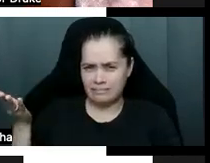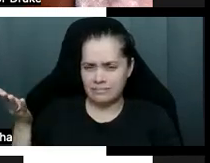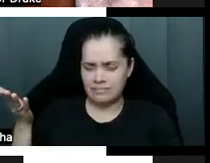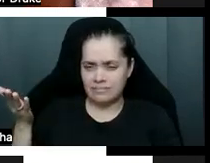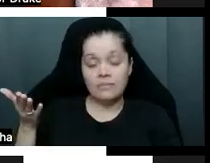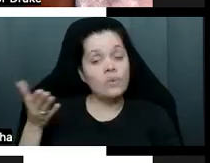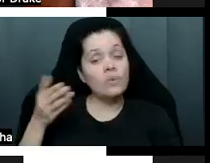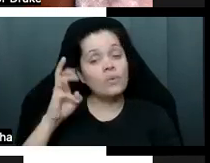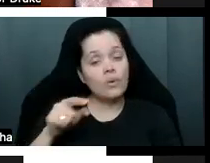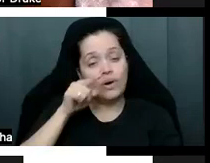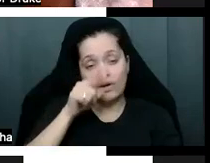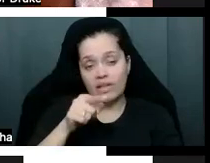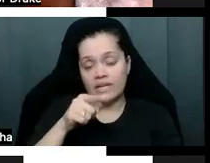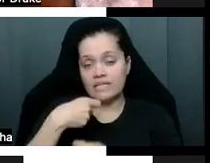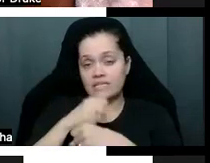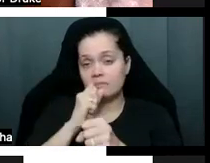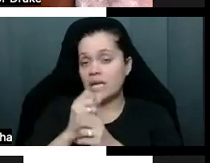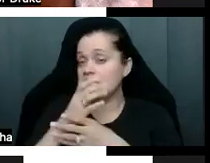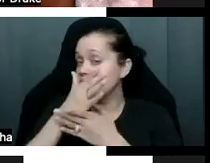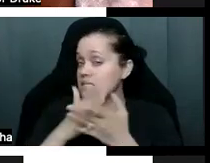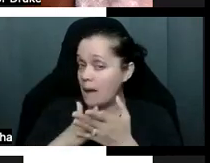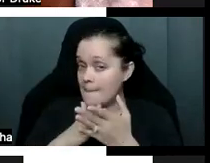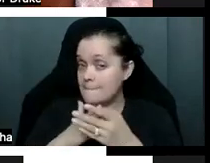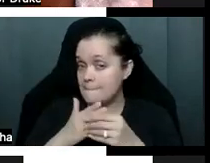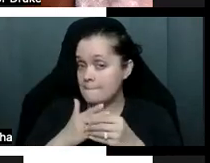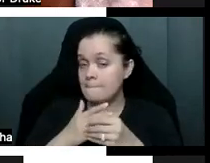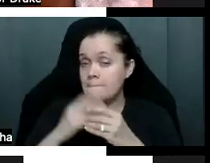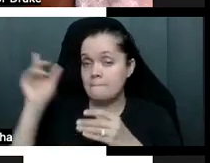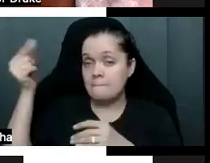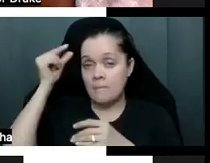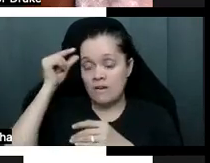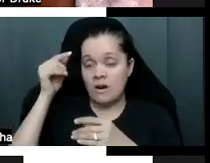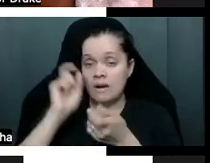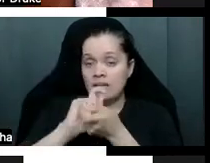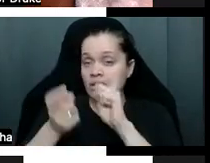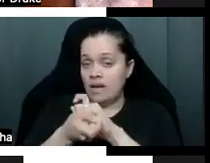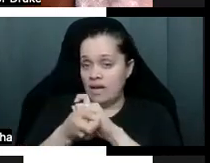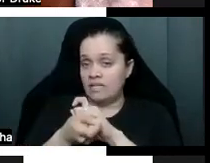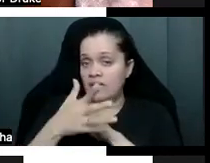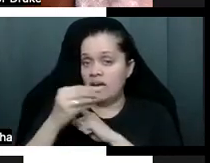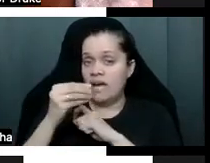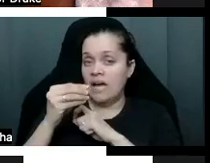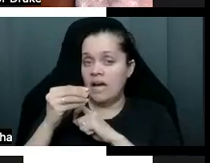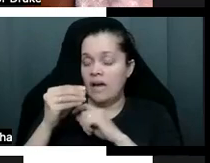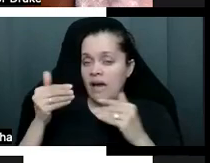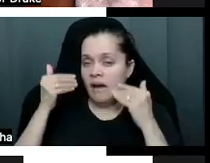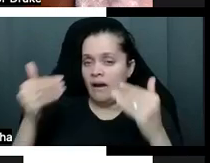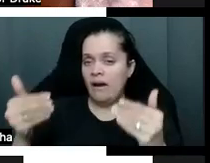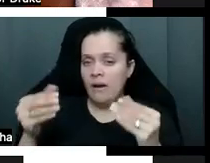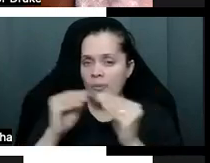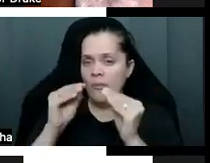Well, this did prompt then some governmental reforms and a step further